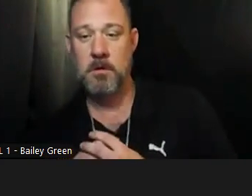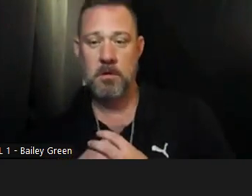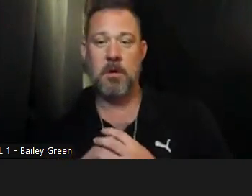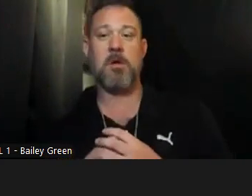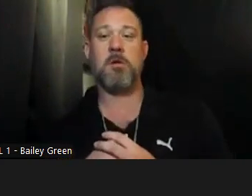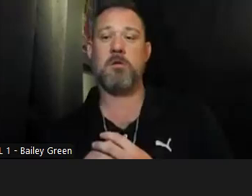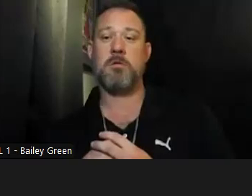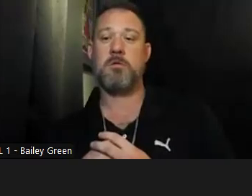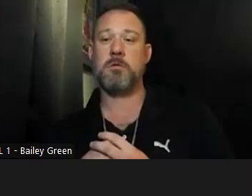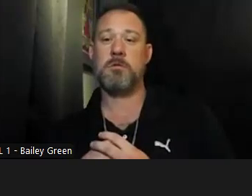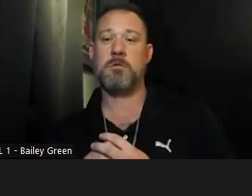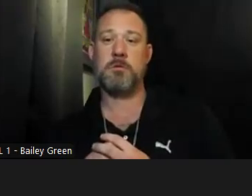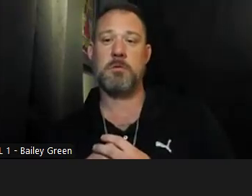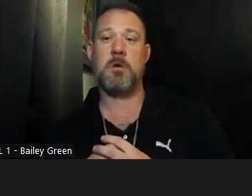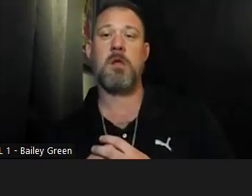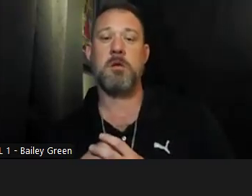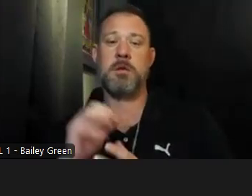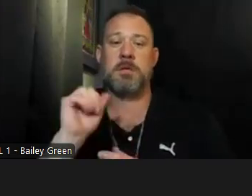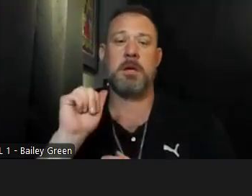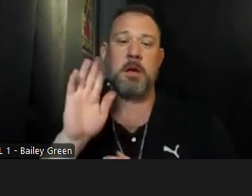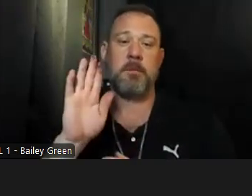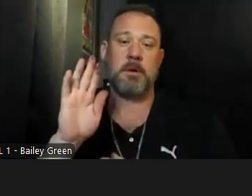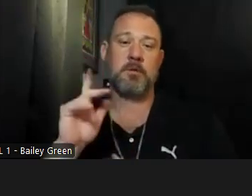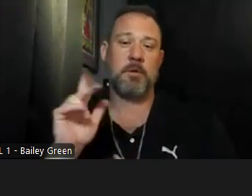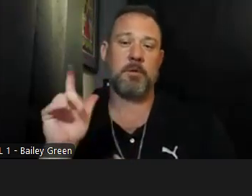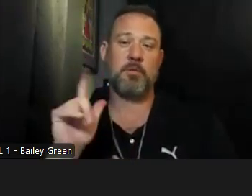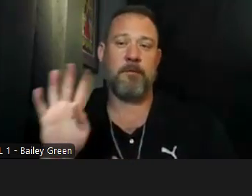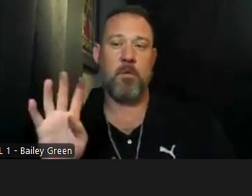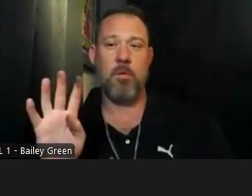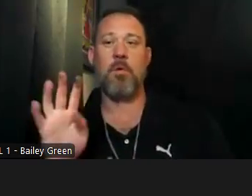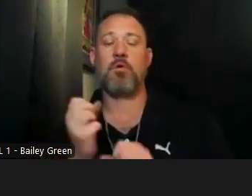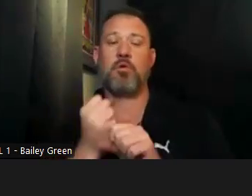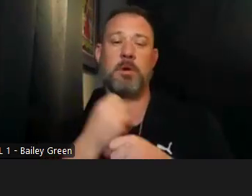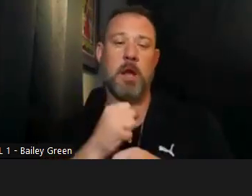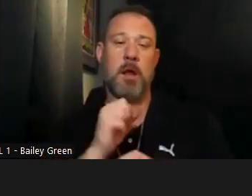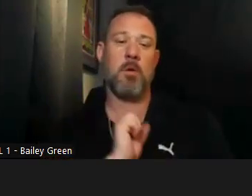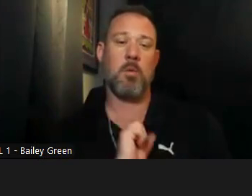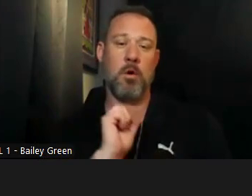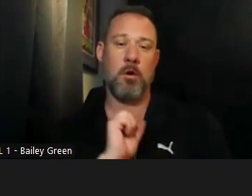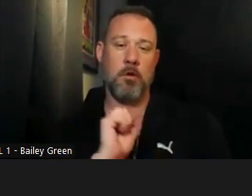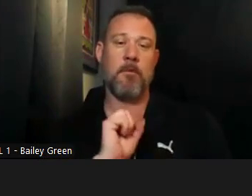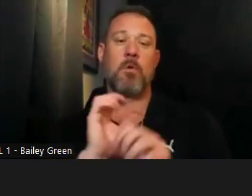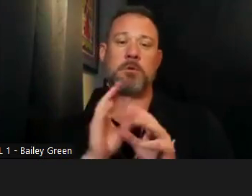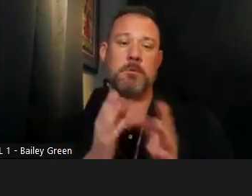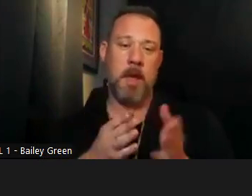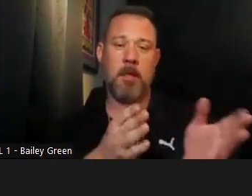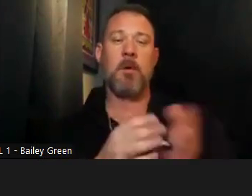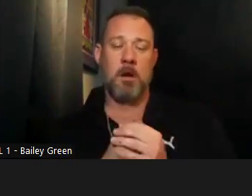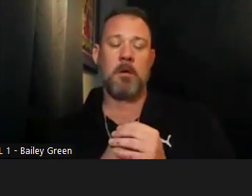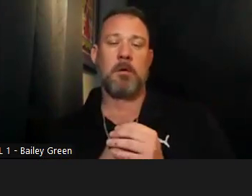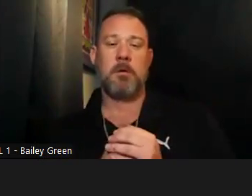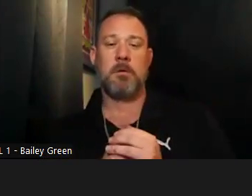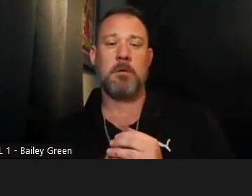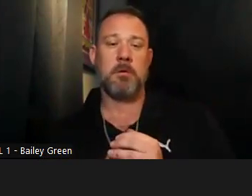that it's AB 2324 to create a workforce pathway